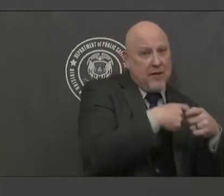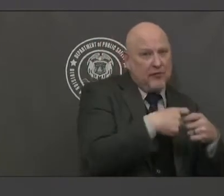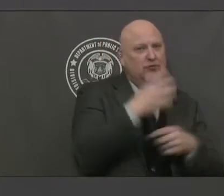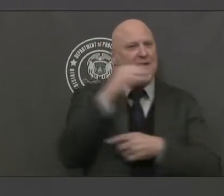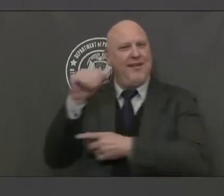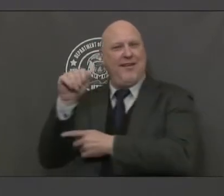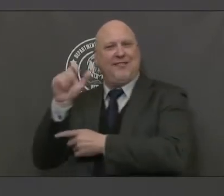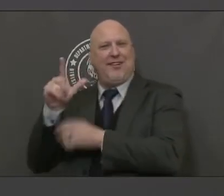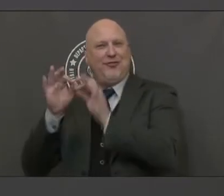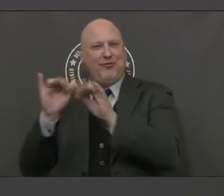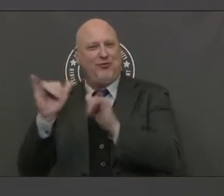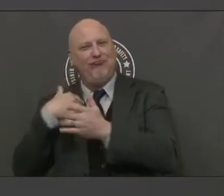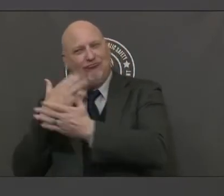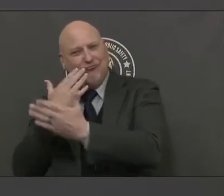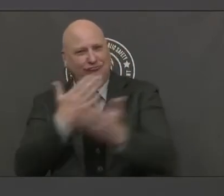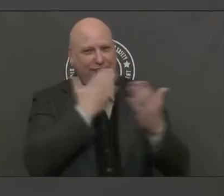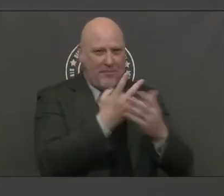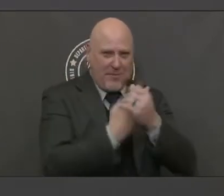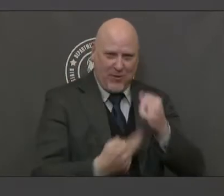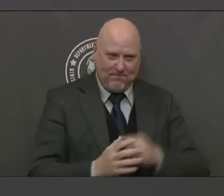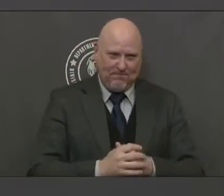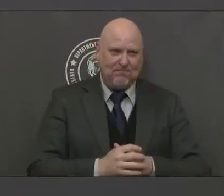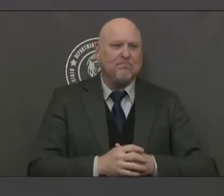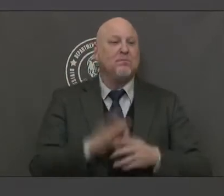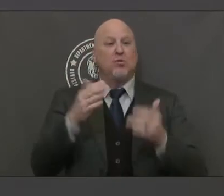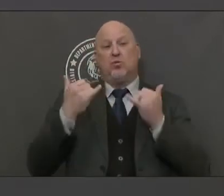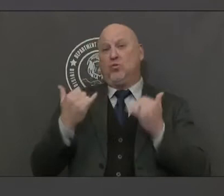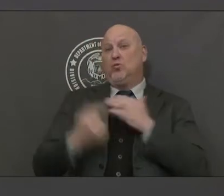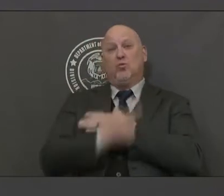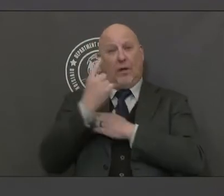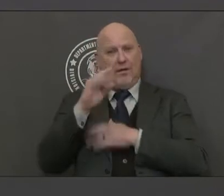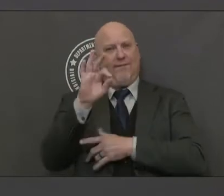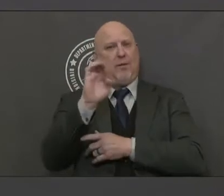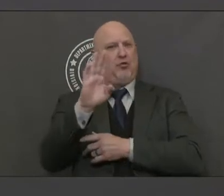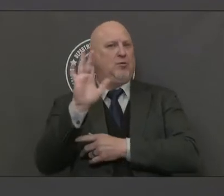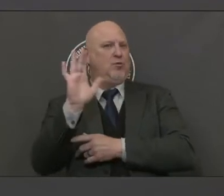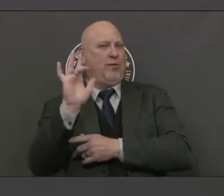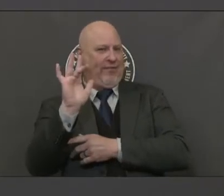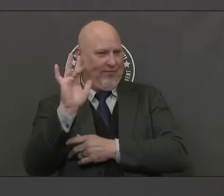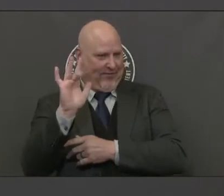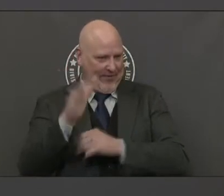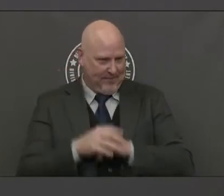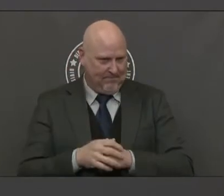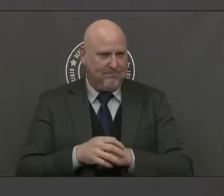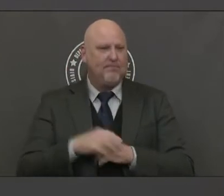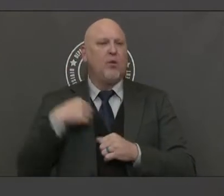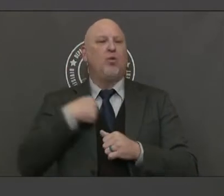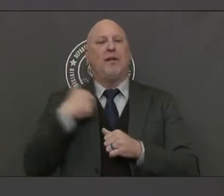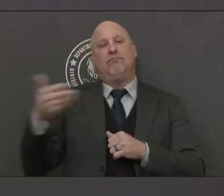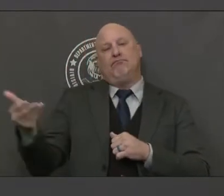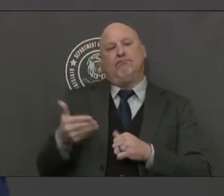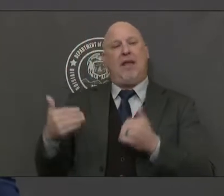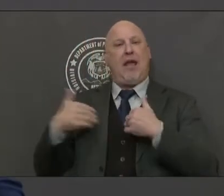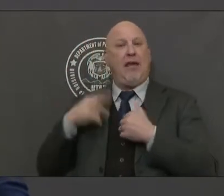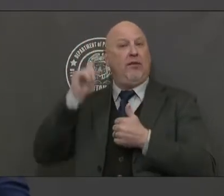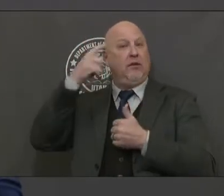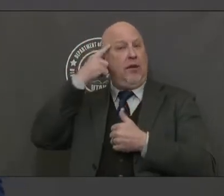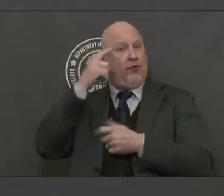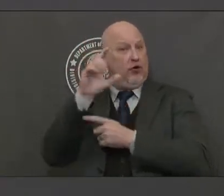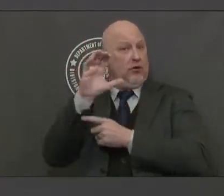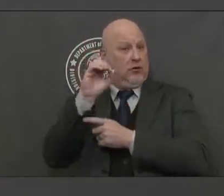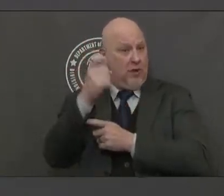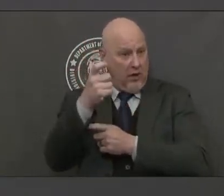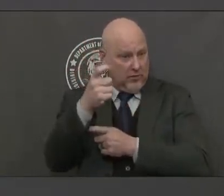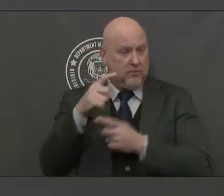Thursday, February 25th, and our two speakers will be Governor Spencer Cox, and he will be followed by Dr. Angela Dunn, our state epidemiologist. Governor